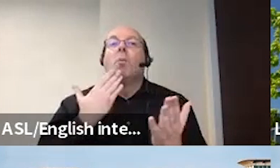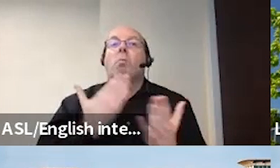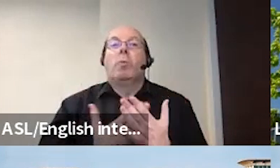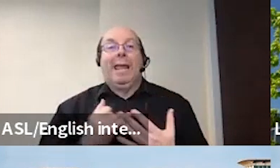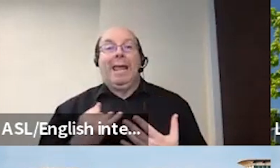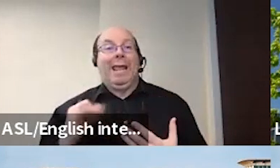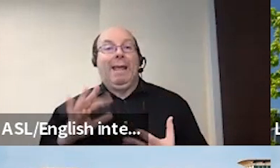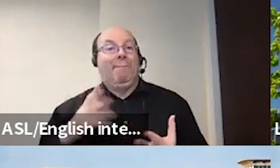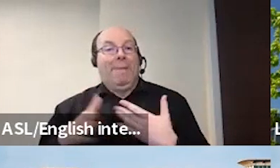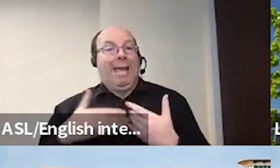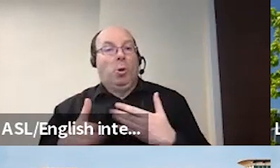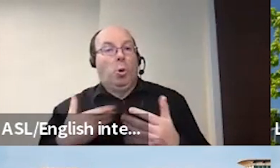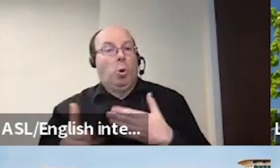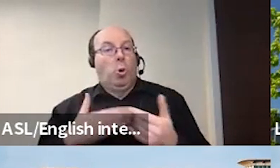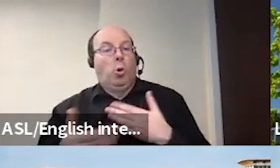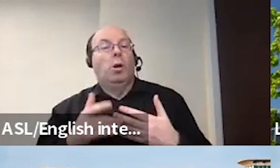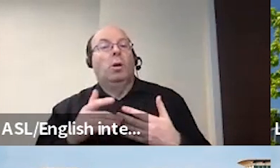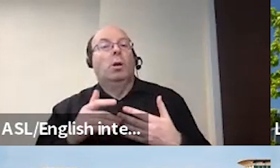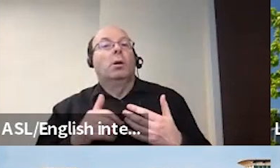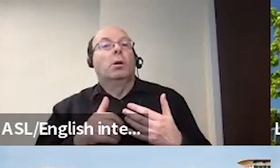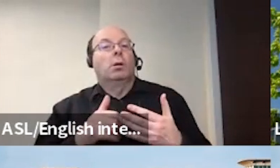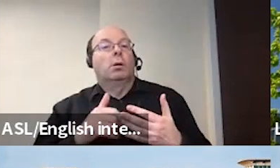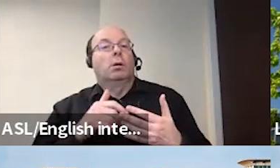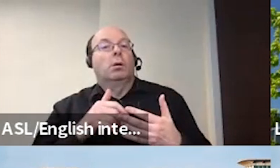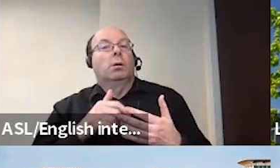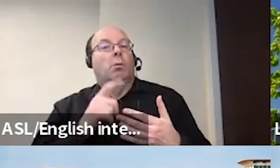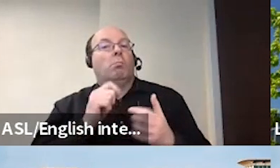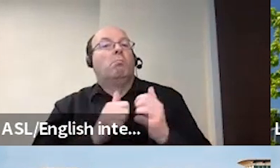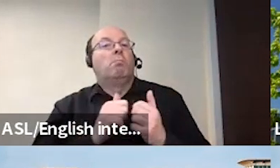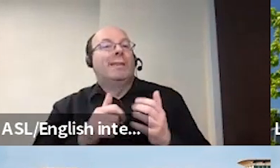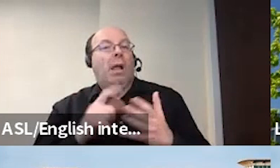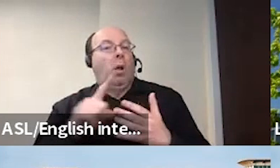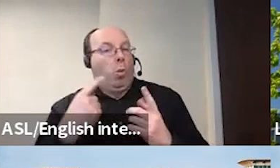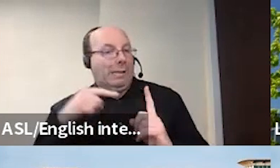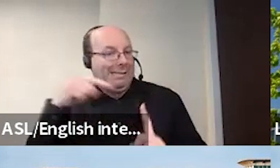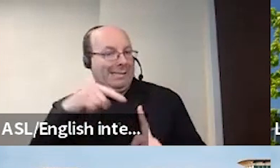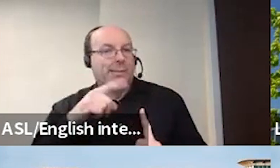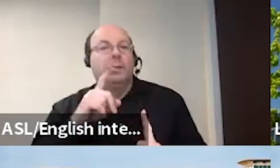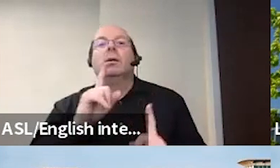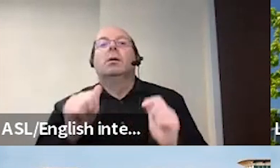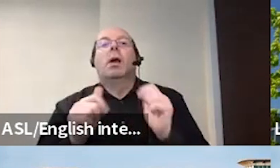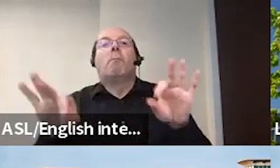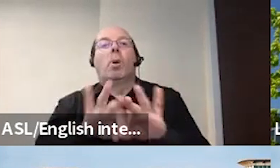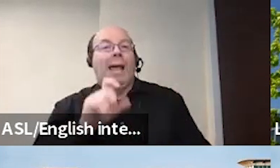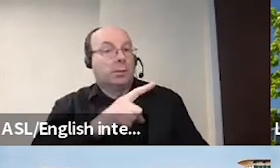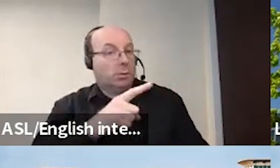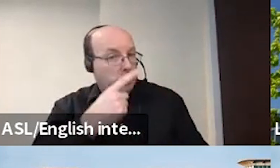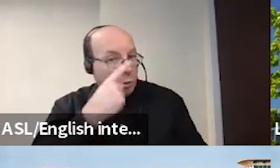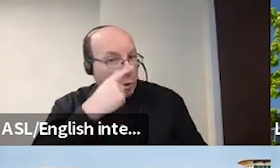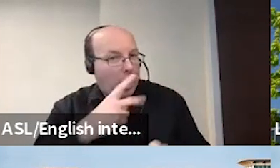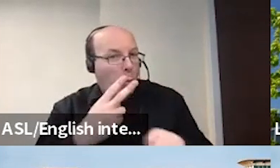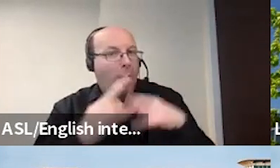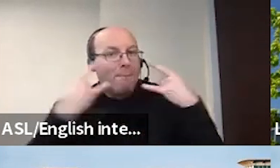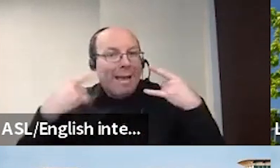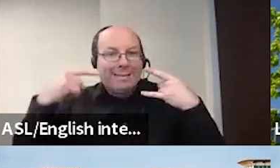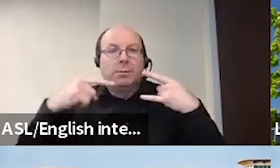demonstrates that that's not the case at all. We get a huge benefit just from asking people to wear a mask. So that just shows you that